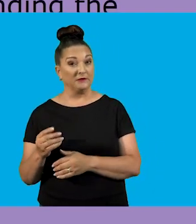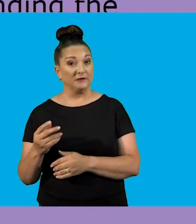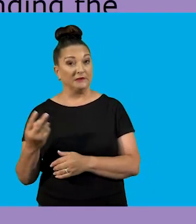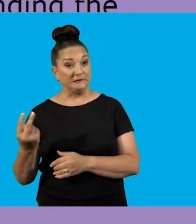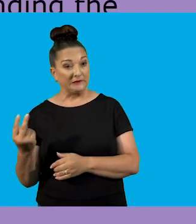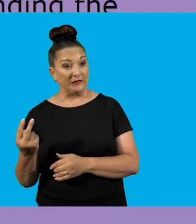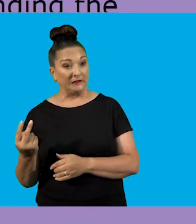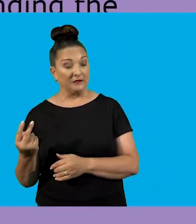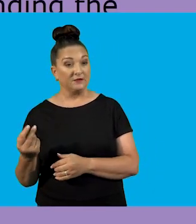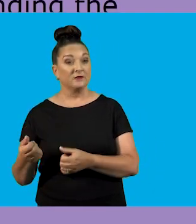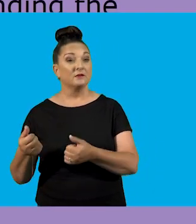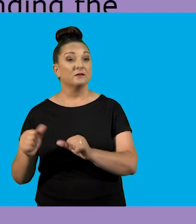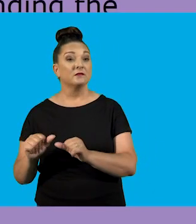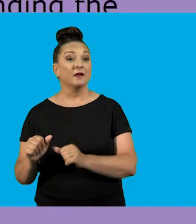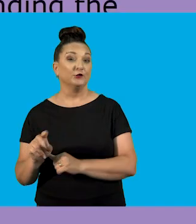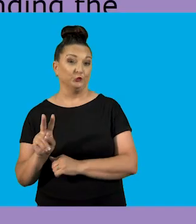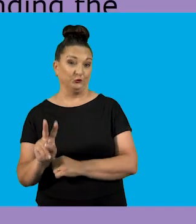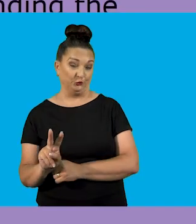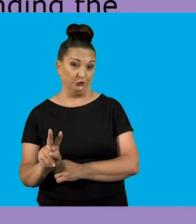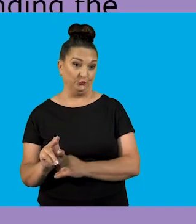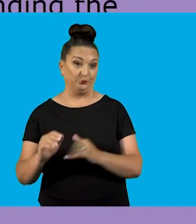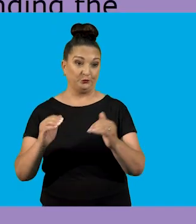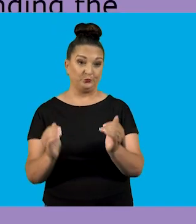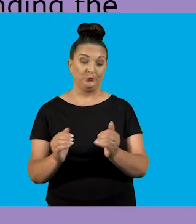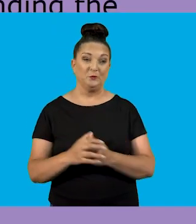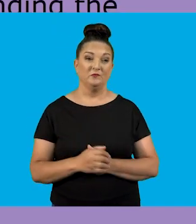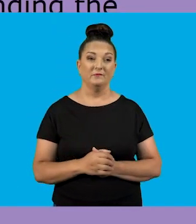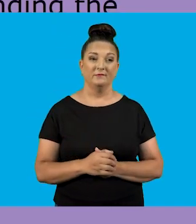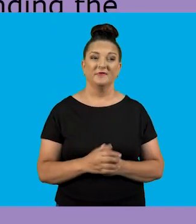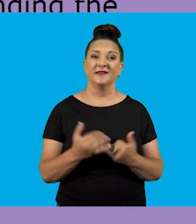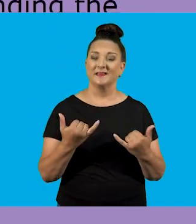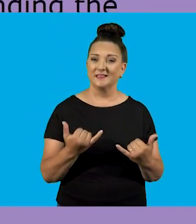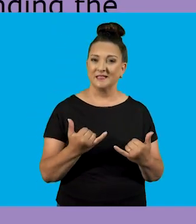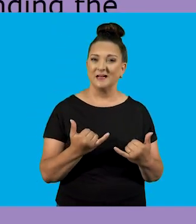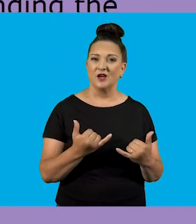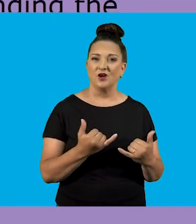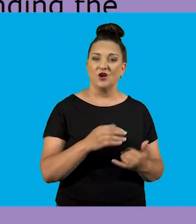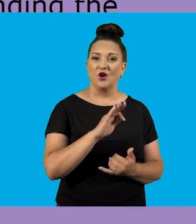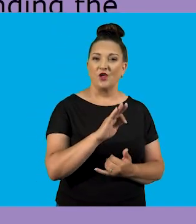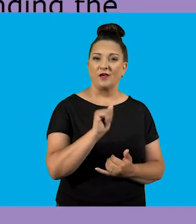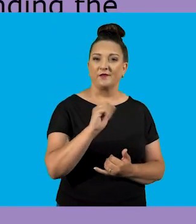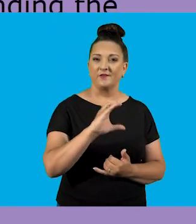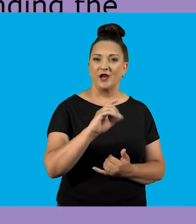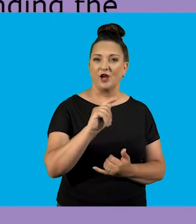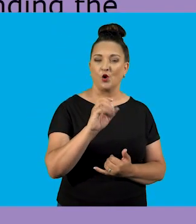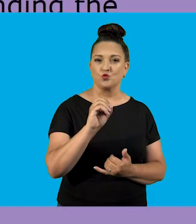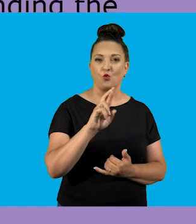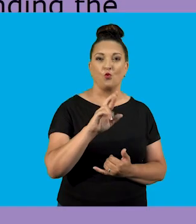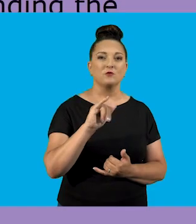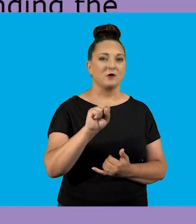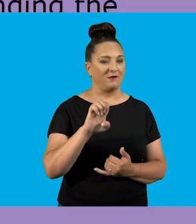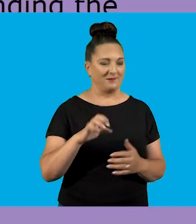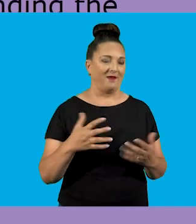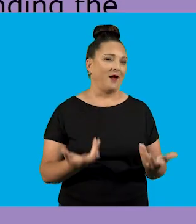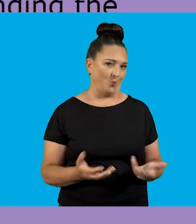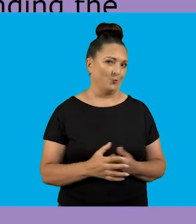am left with a 2. And that is how you factorize that expression. Now to check